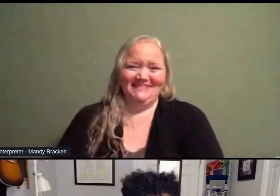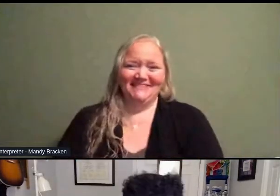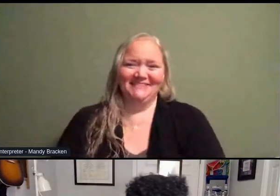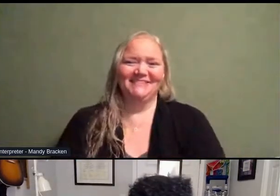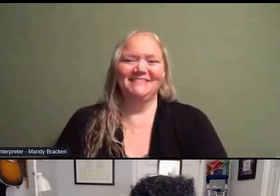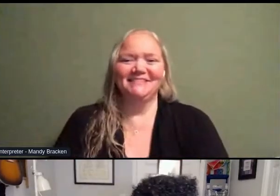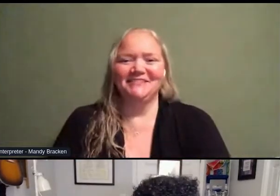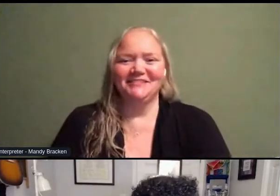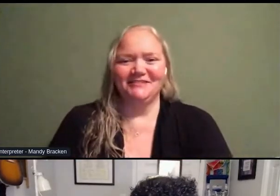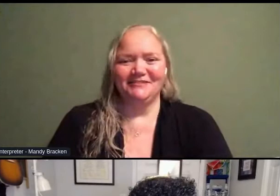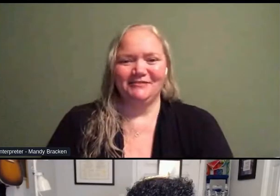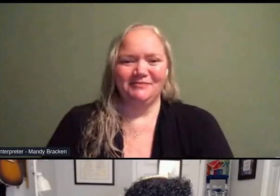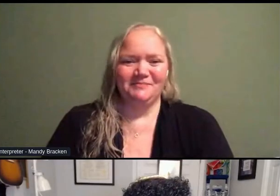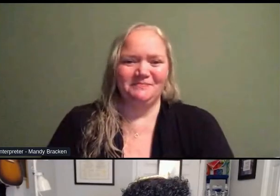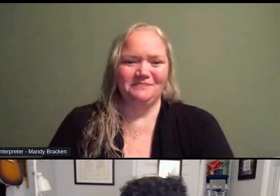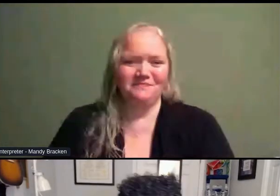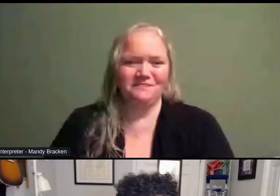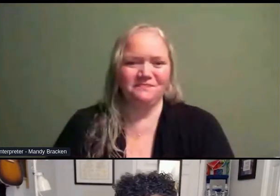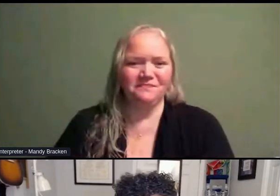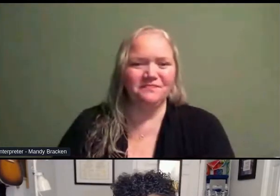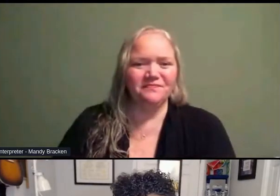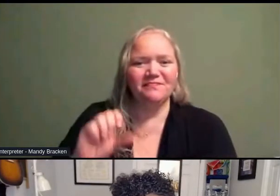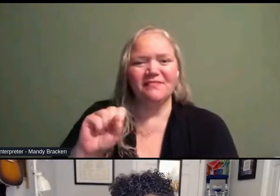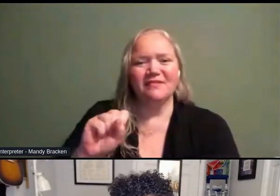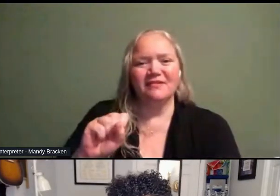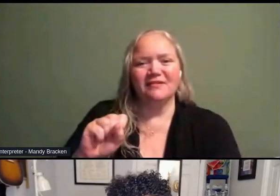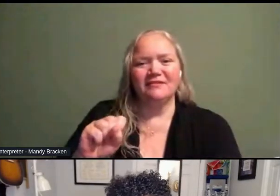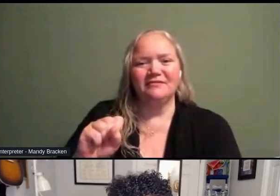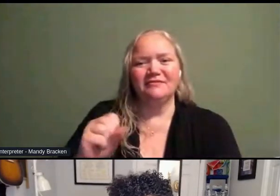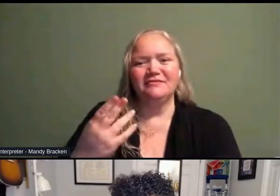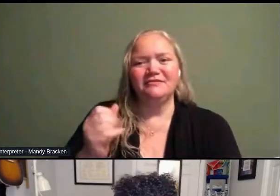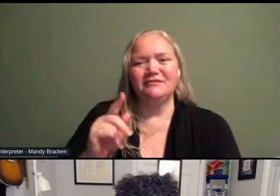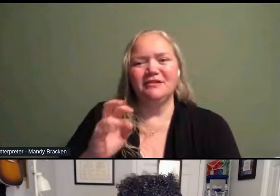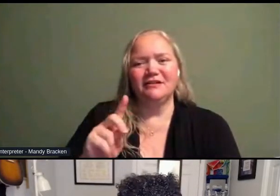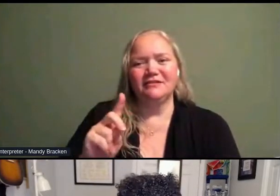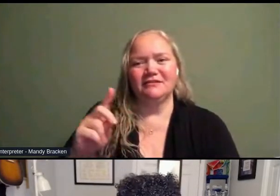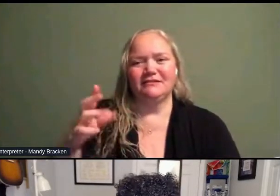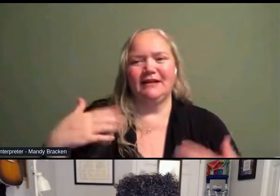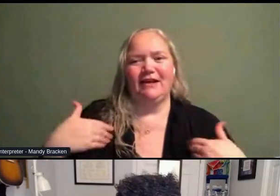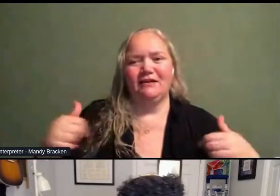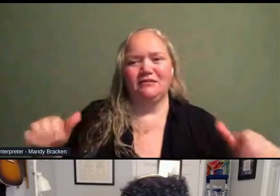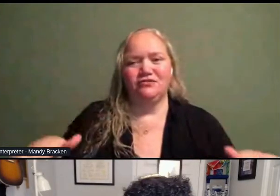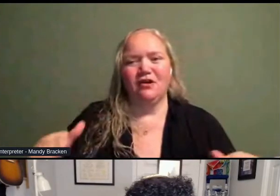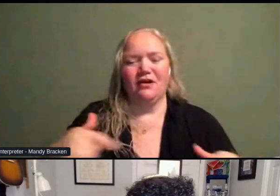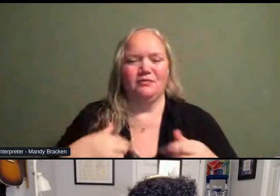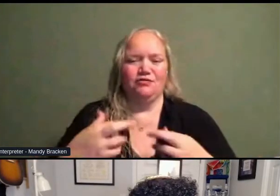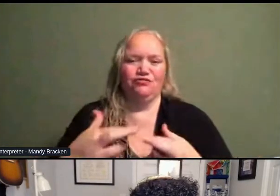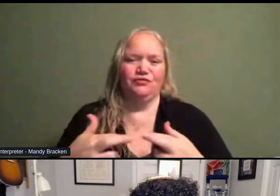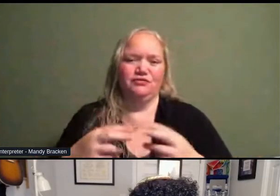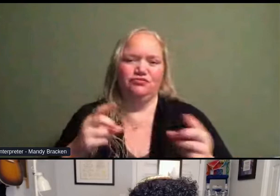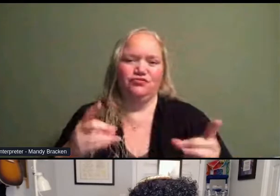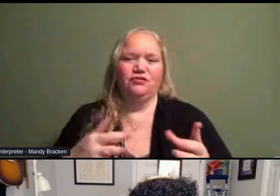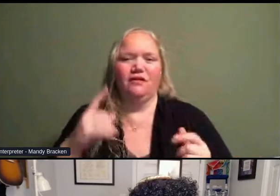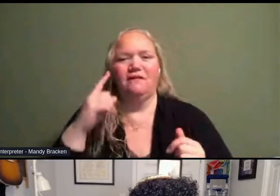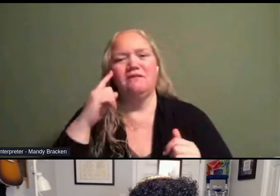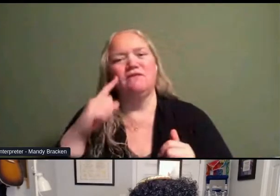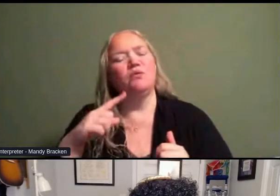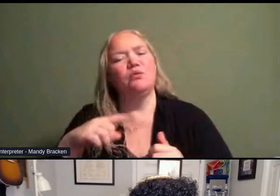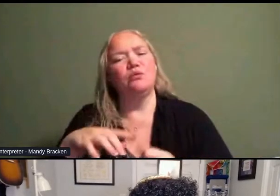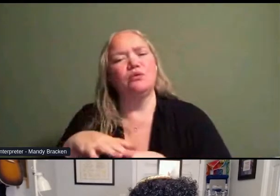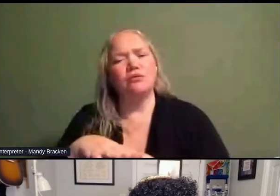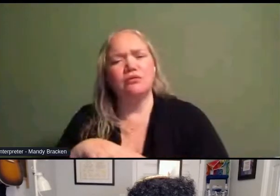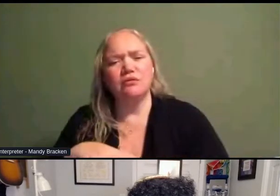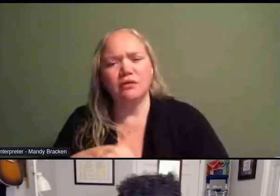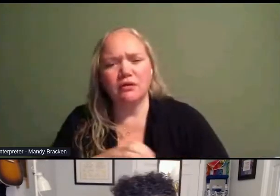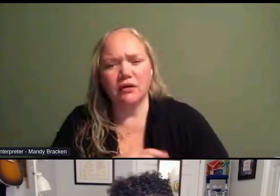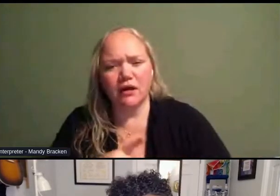Hi, good evening, everybody. My name is Shakir Angel. I'm the Regional Director for the Israeli American Council, IAC chapter of Atlanta. The